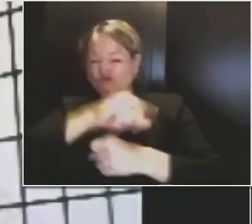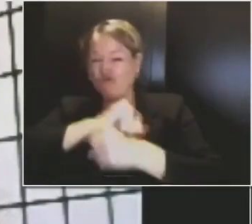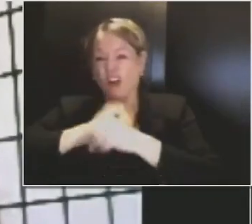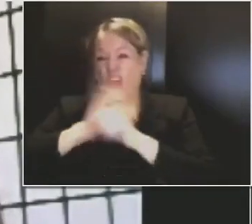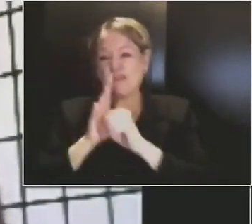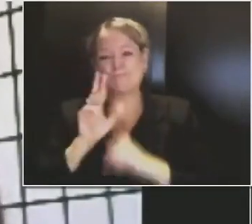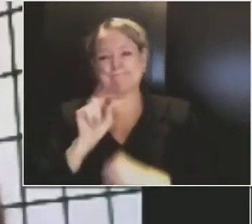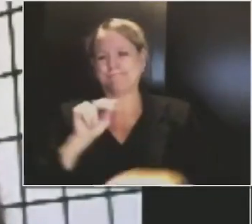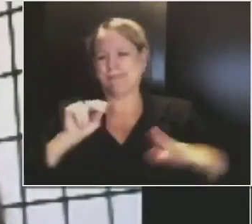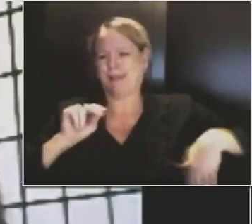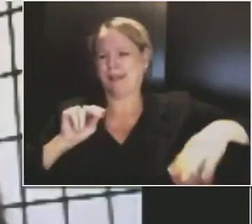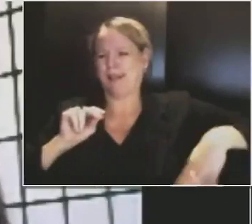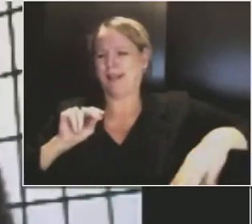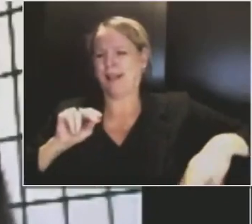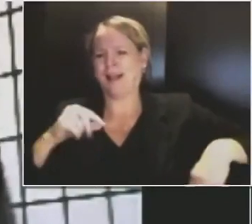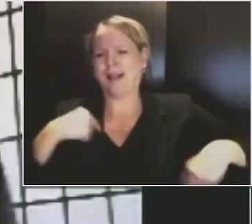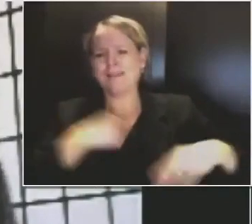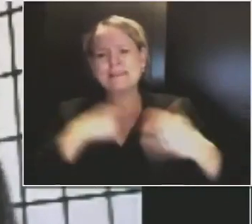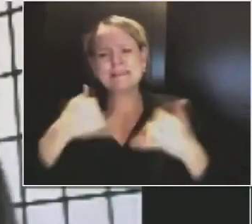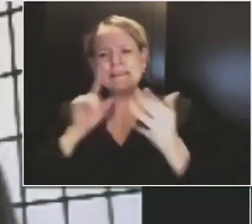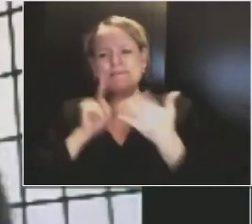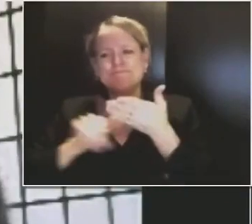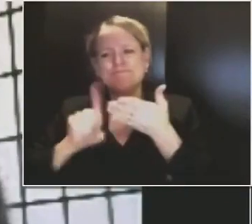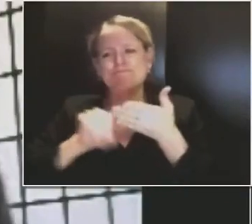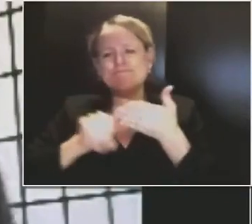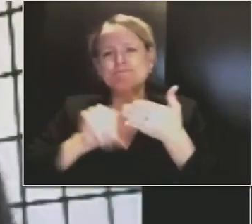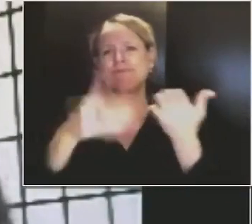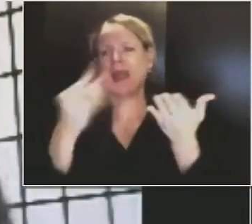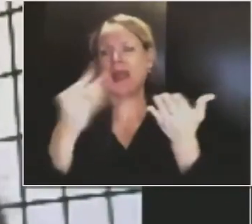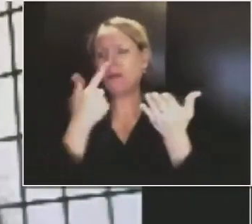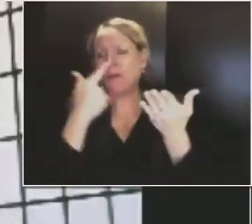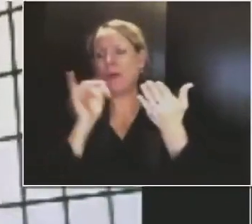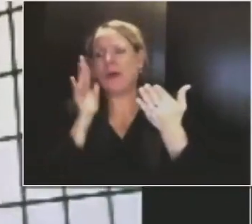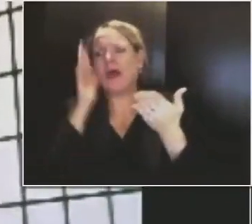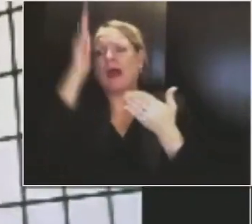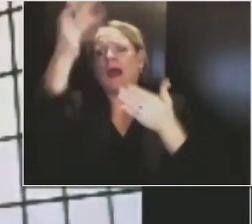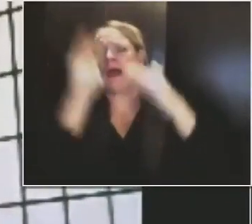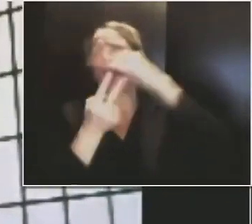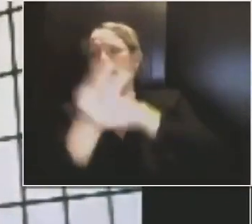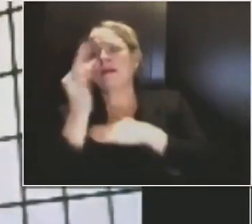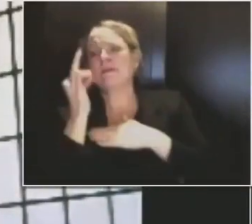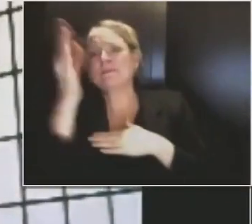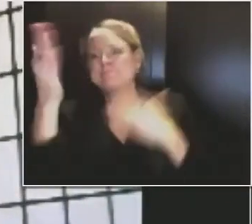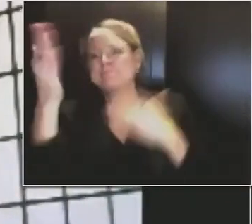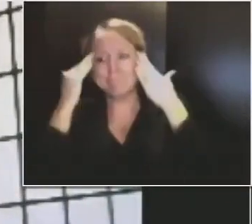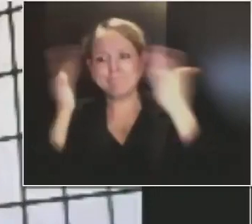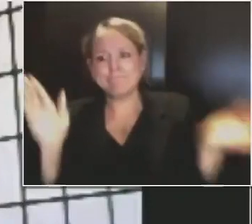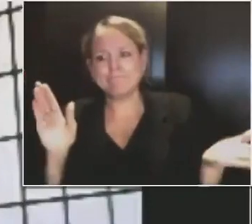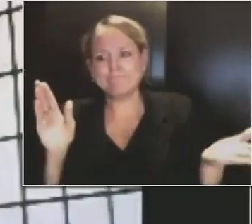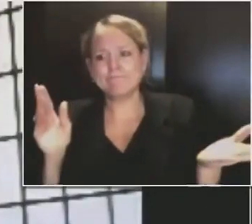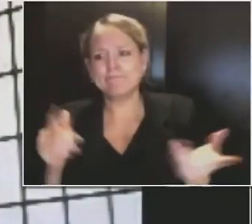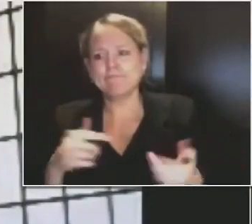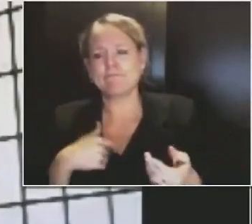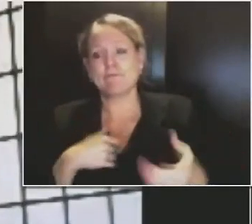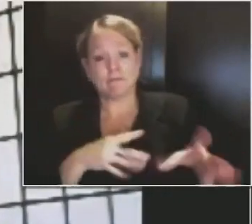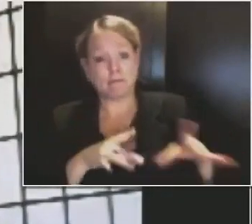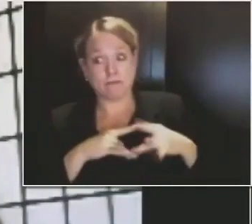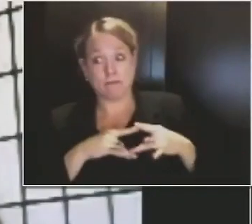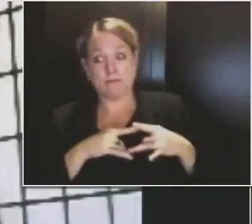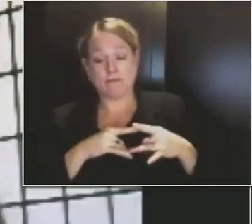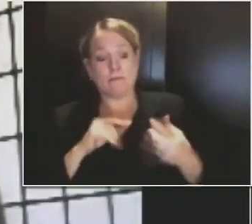passing away from the virus, we still don't really know, how much it does have an effect on someone once